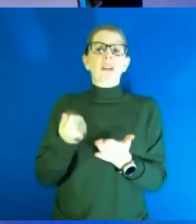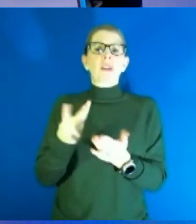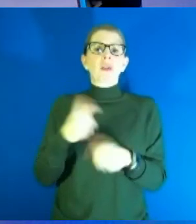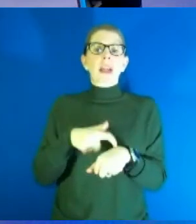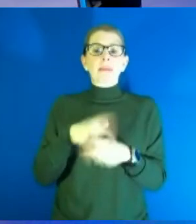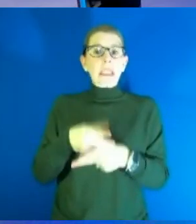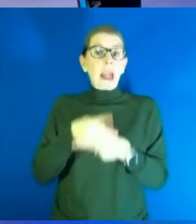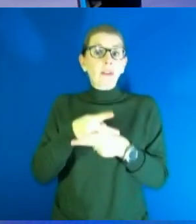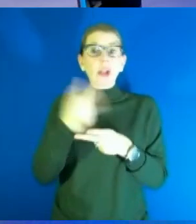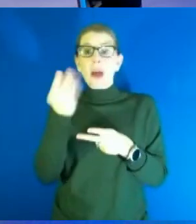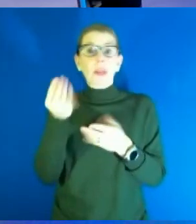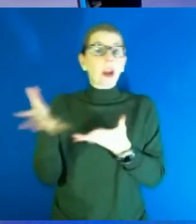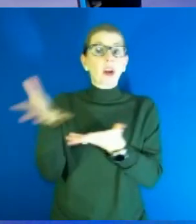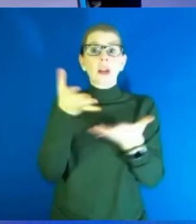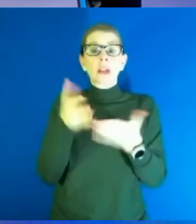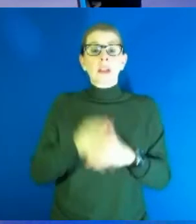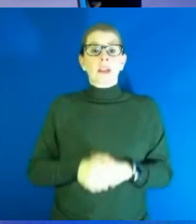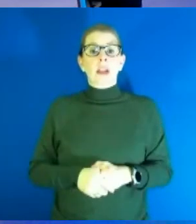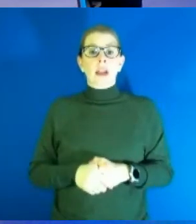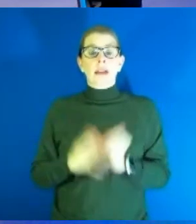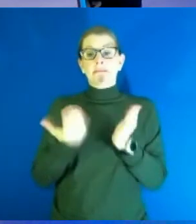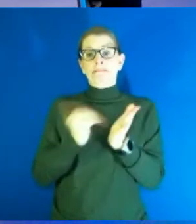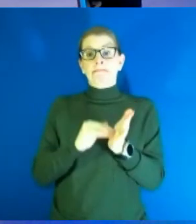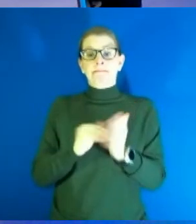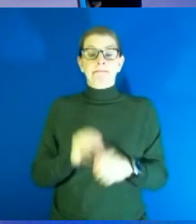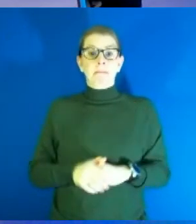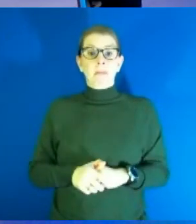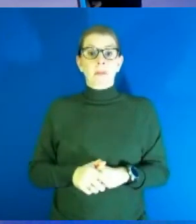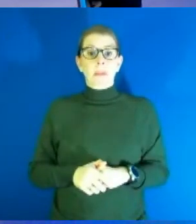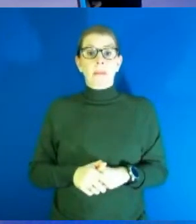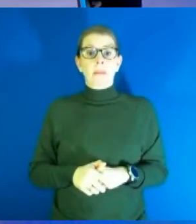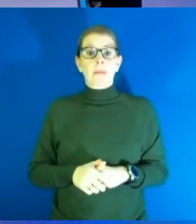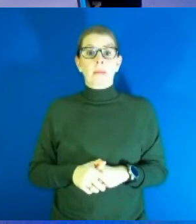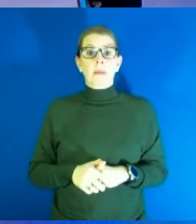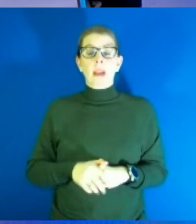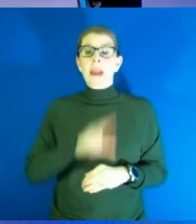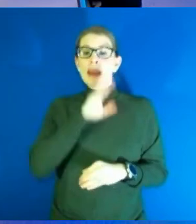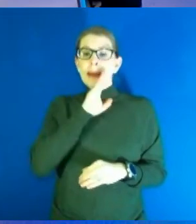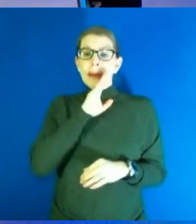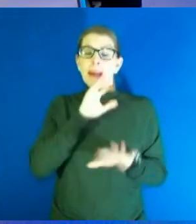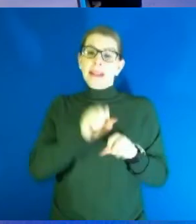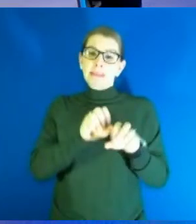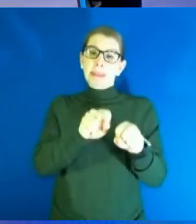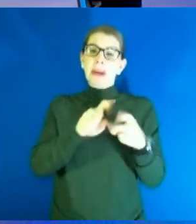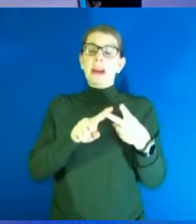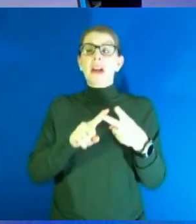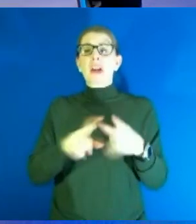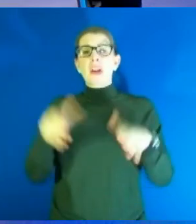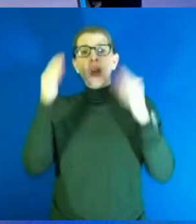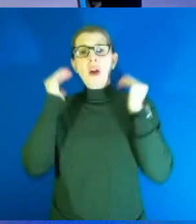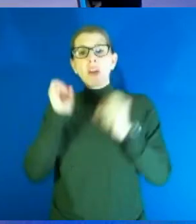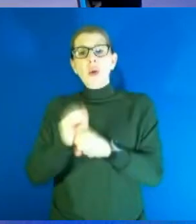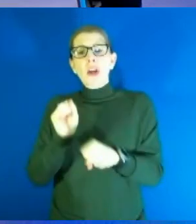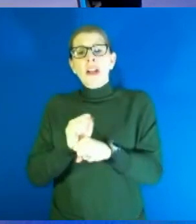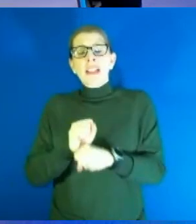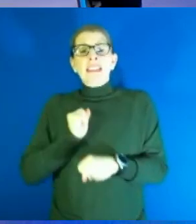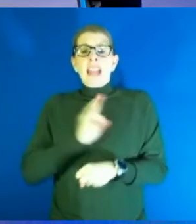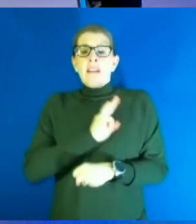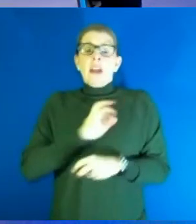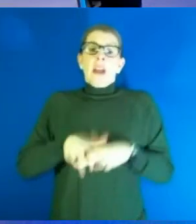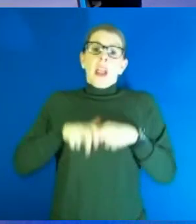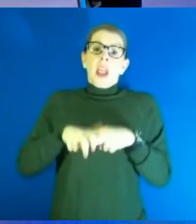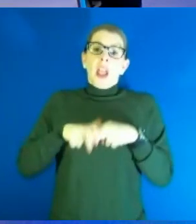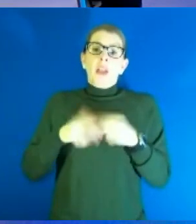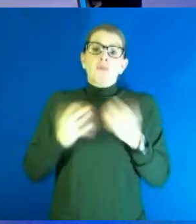out there. During a time when, again, we're talking about lack of beds, overworked staff, long wait times, about just being really careful.